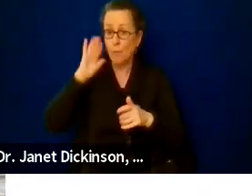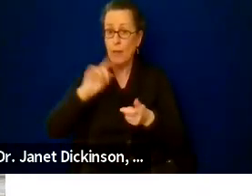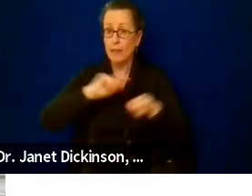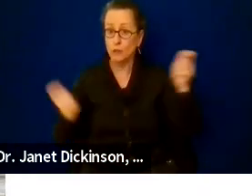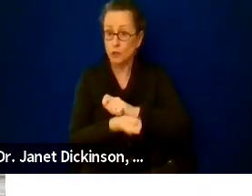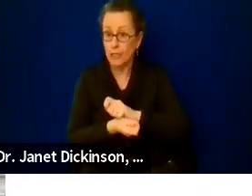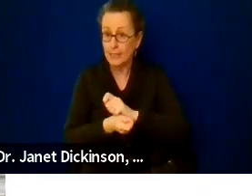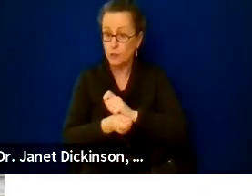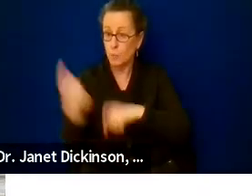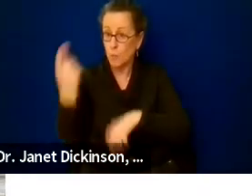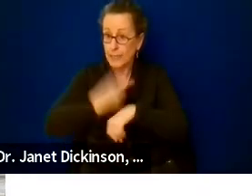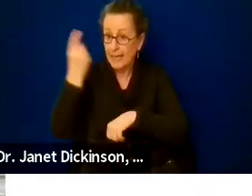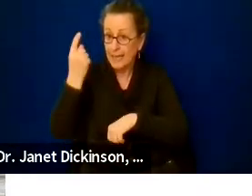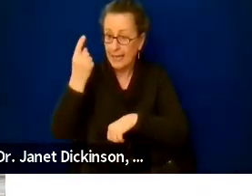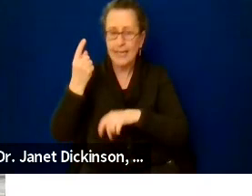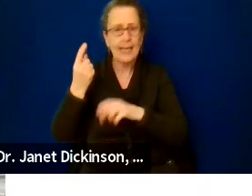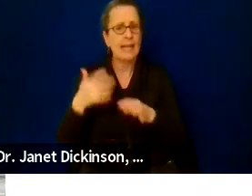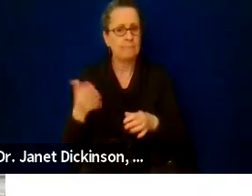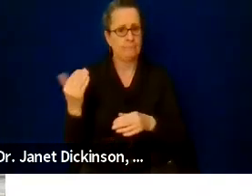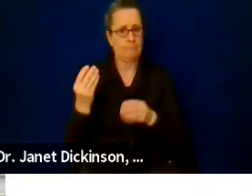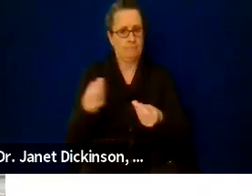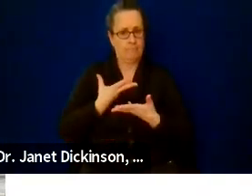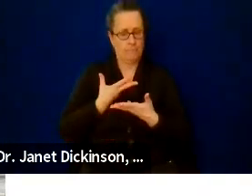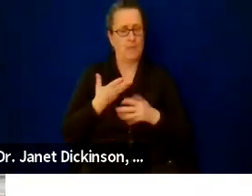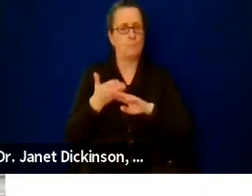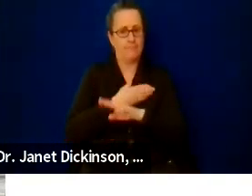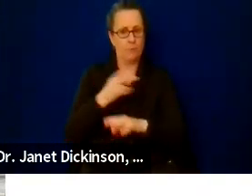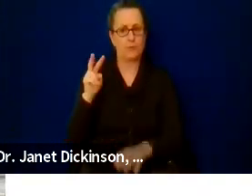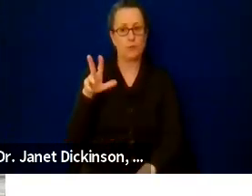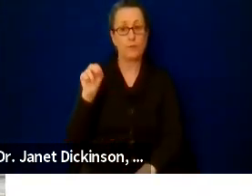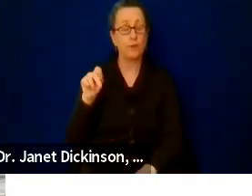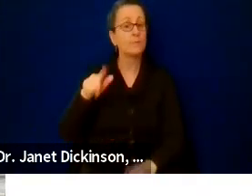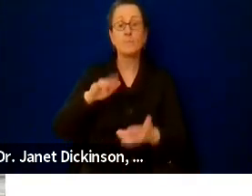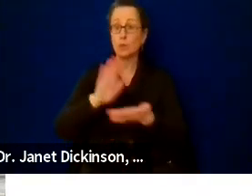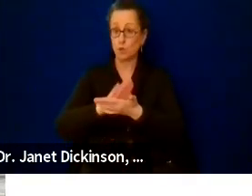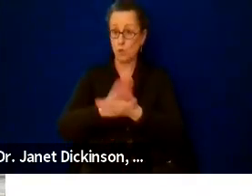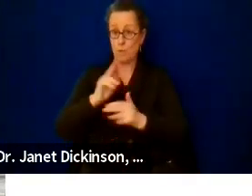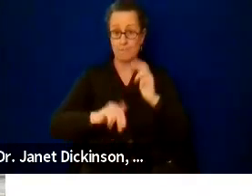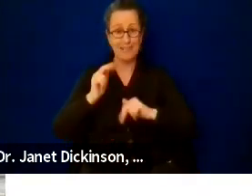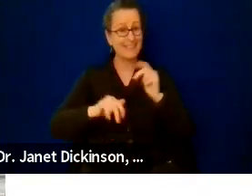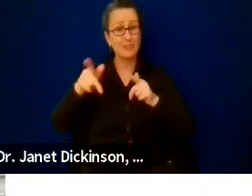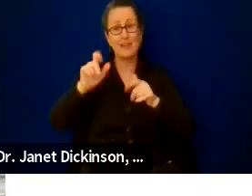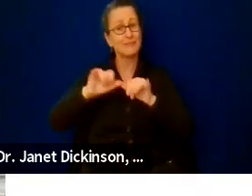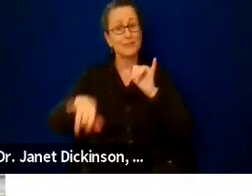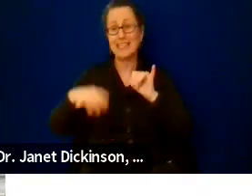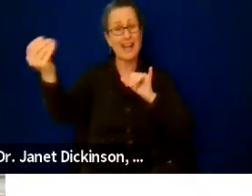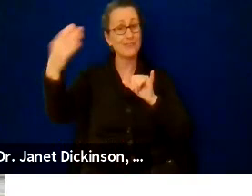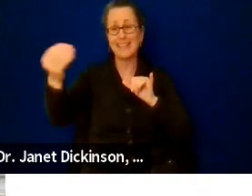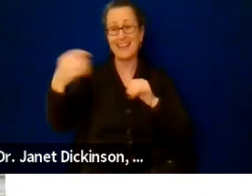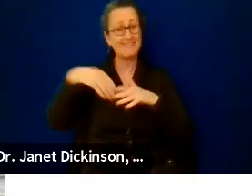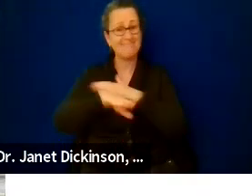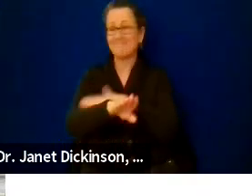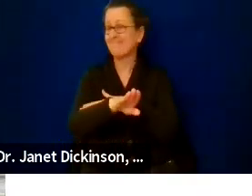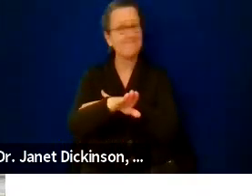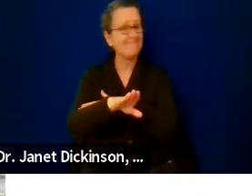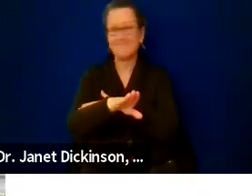waiting outside. You can't come inside. You're going to need to use a telephone. In the past, we've had parents wait